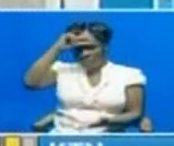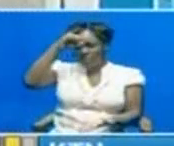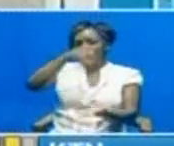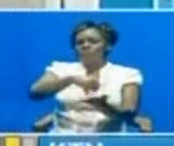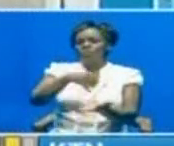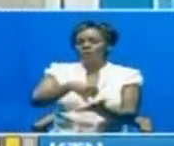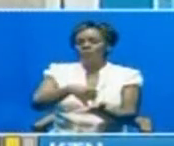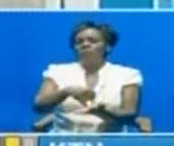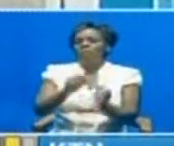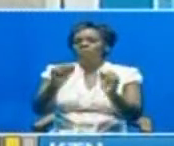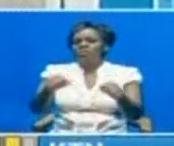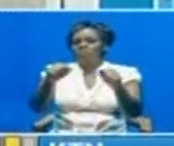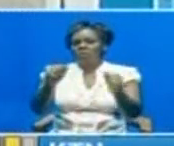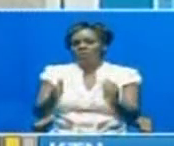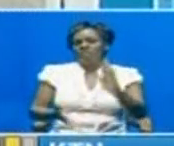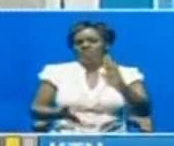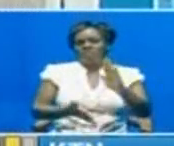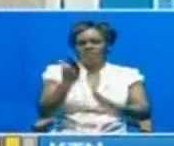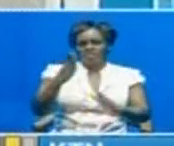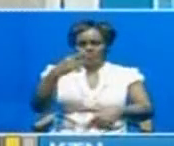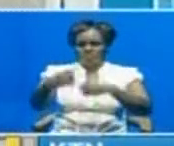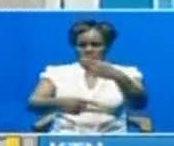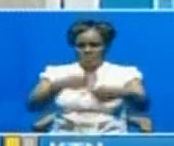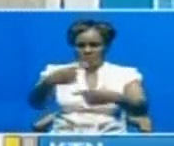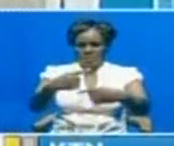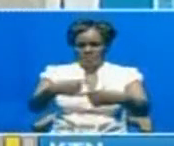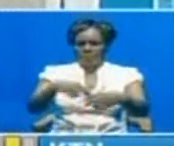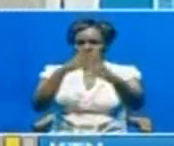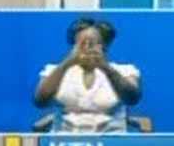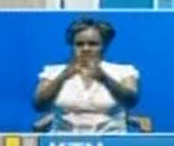involvement would hasten this process. Wilson Buru,